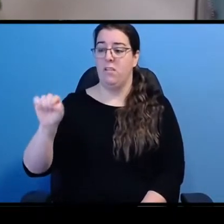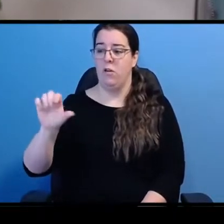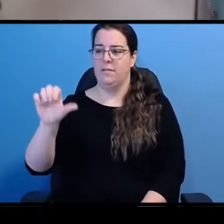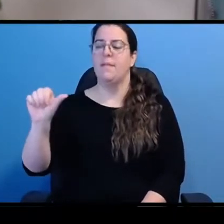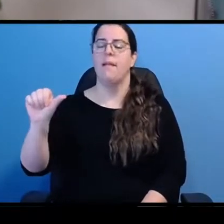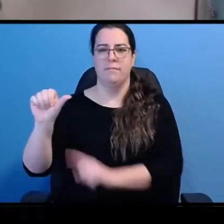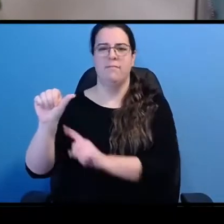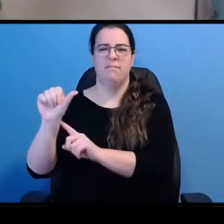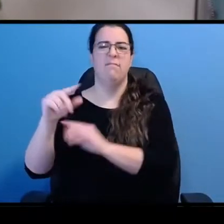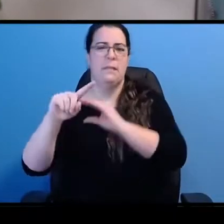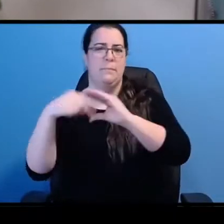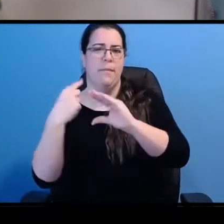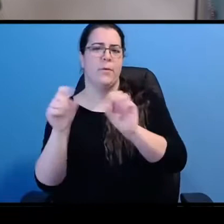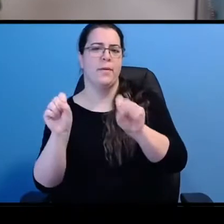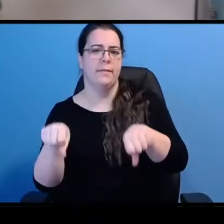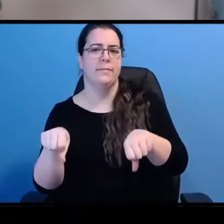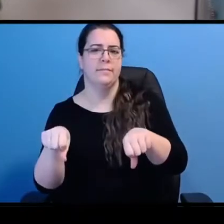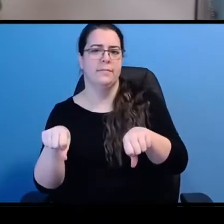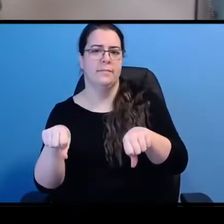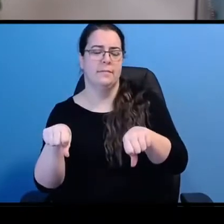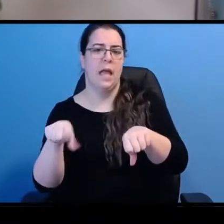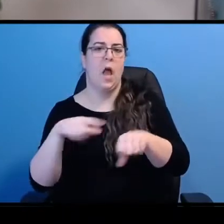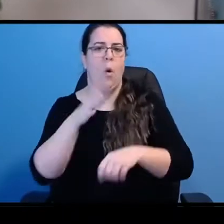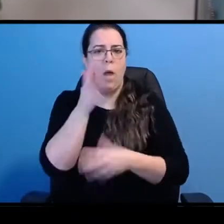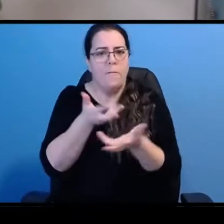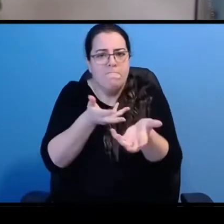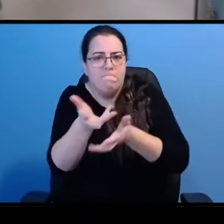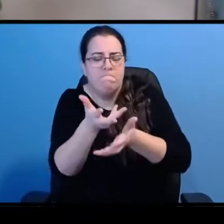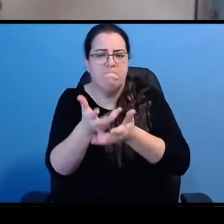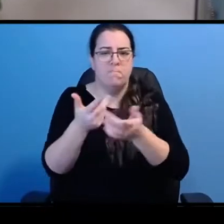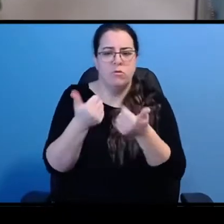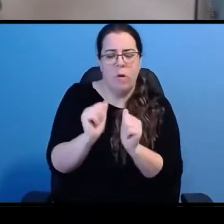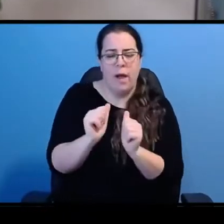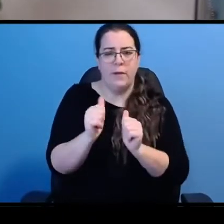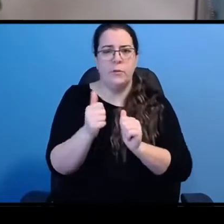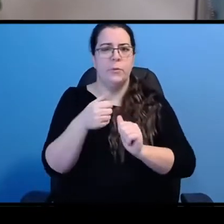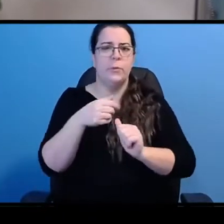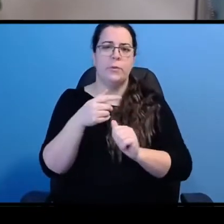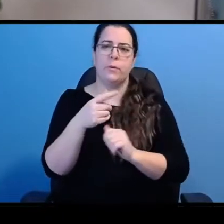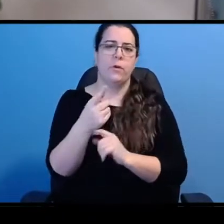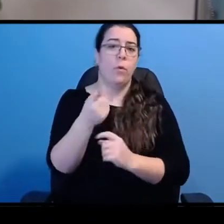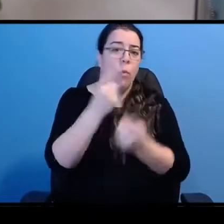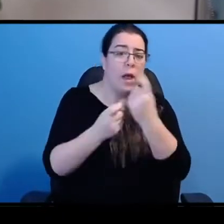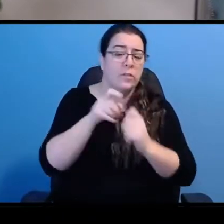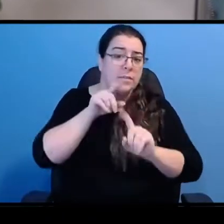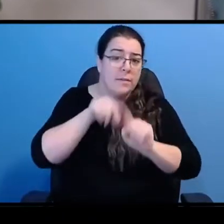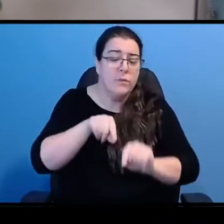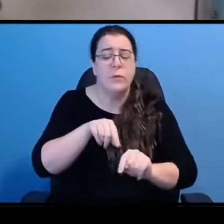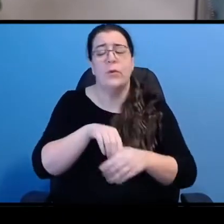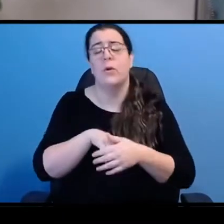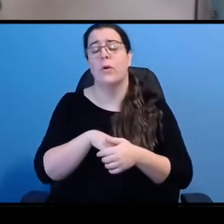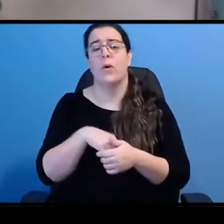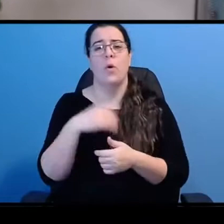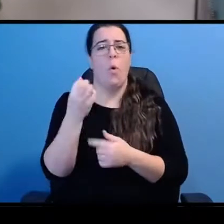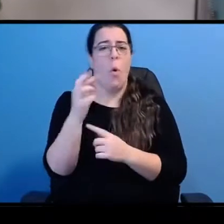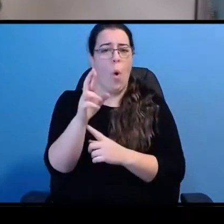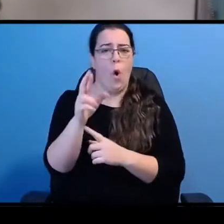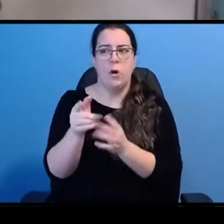BAAFF.ca, and we'll see what we can do to help get you some answers, help you facilitate the process if you're interested in writing grants.